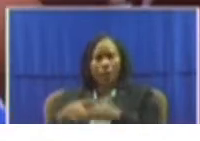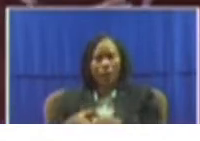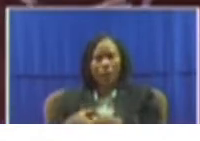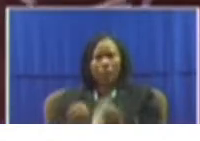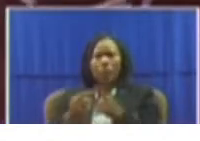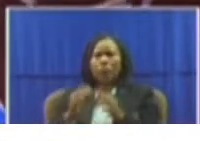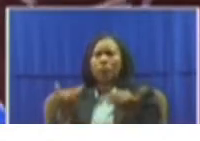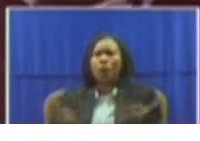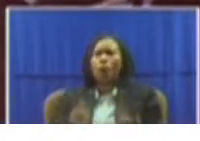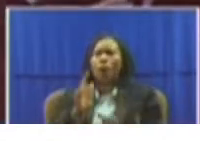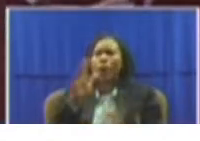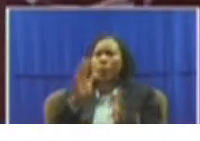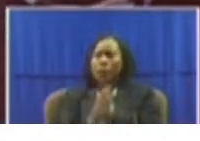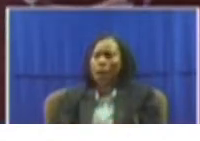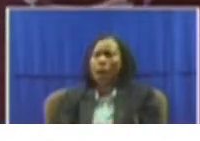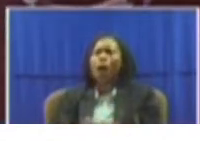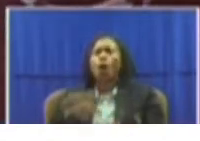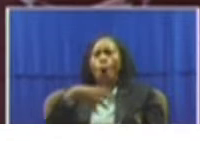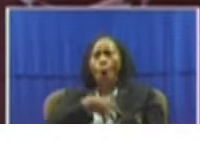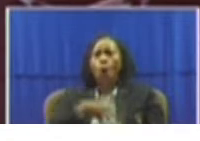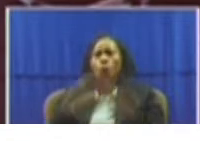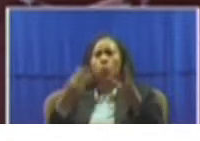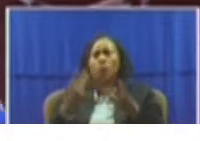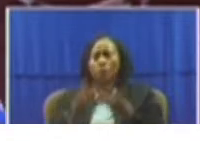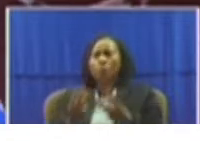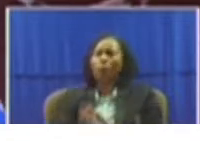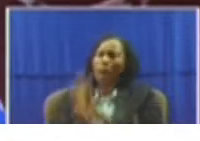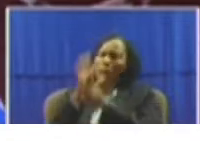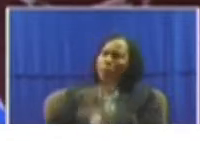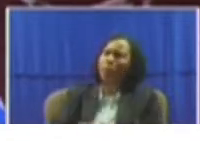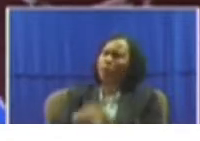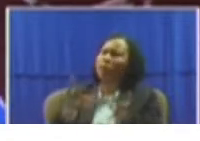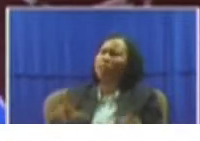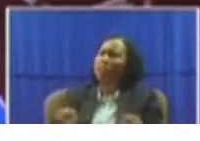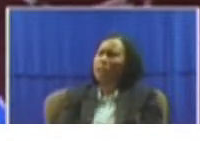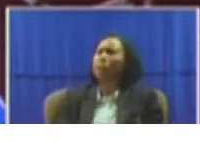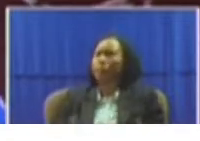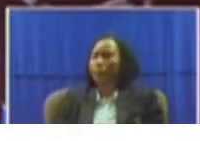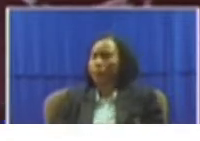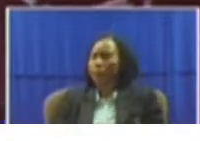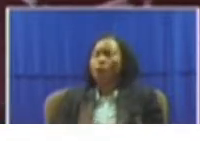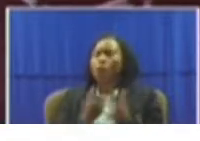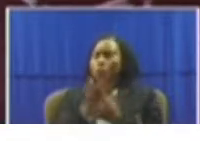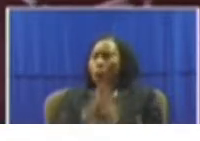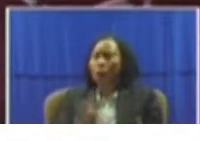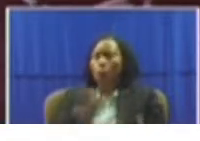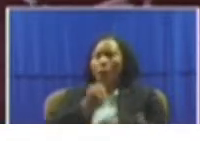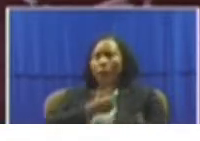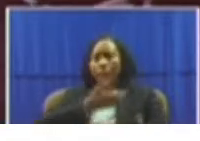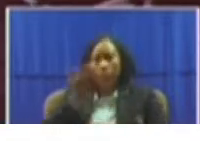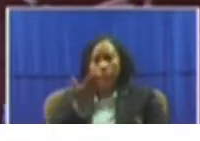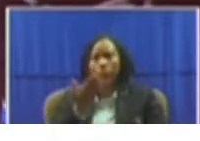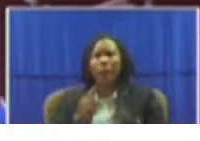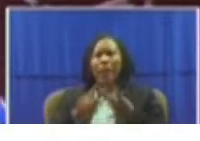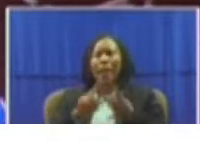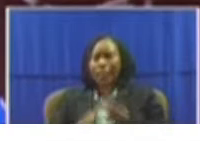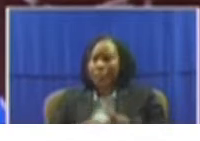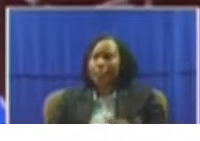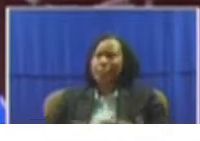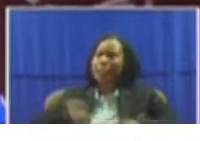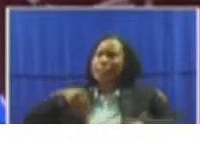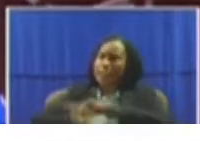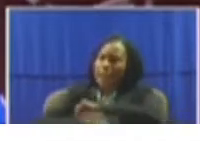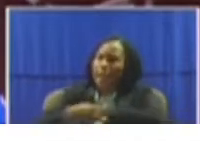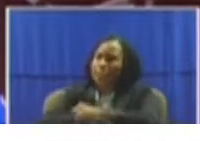its own people through joblessness, unrelenting poverty, and how they ruthlessly looted public